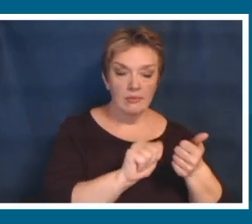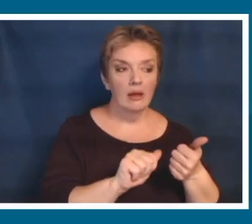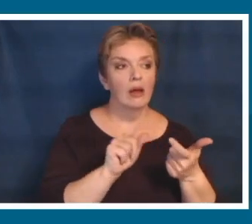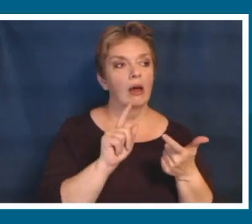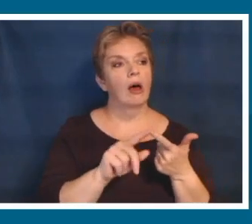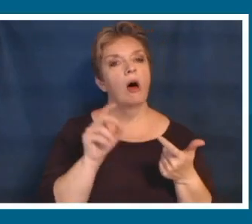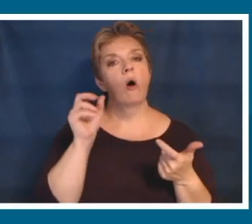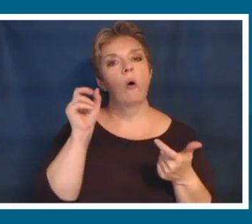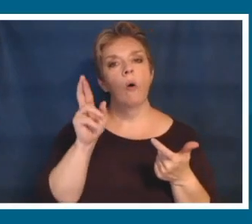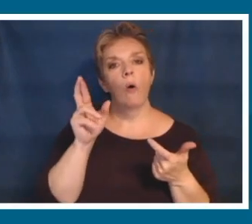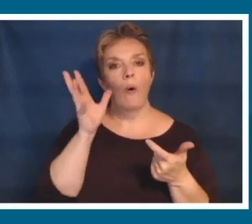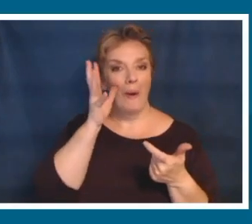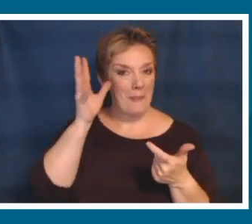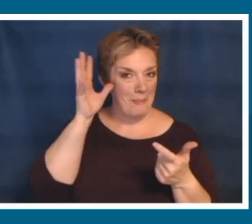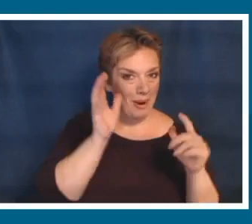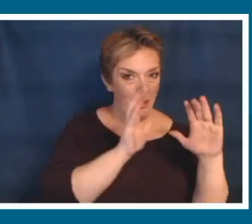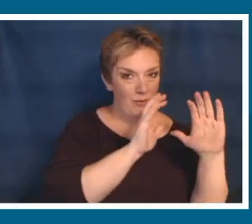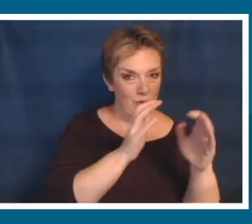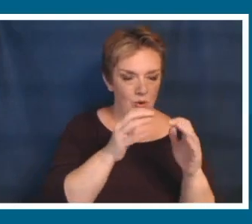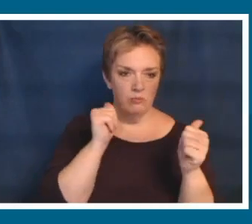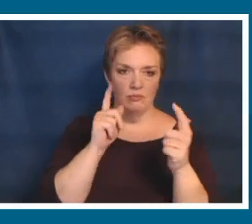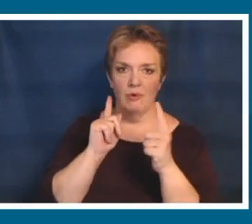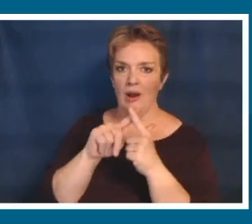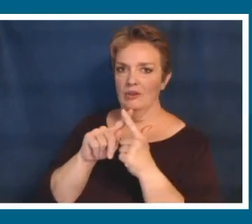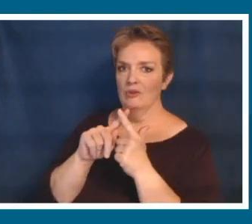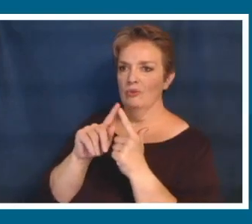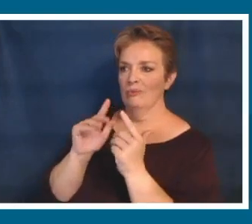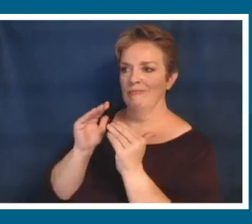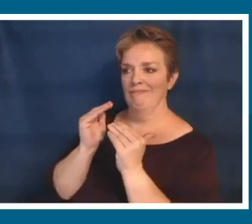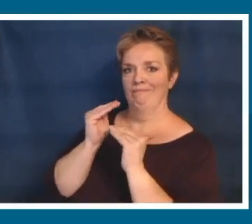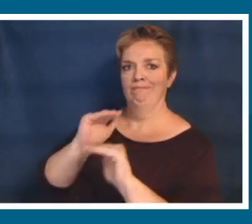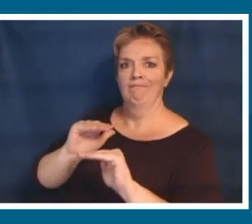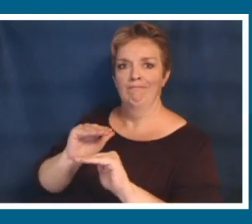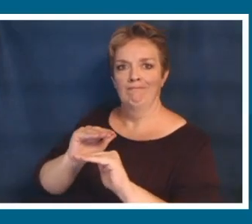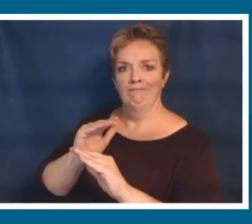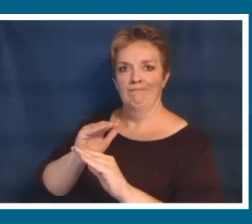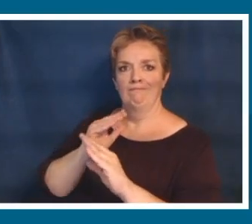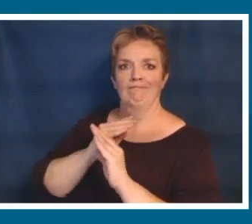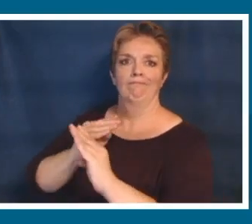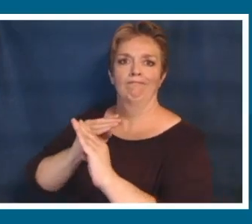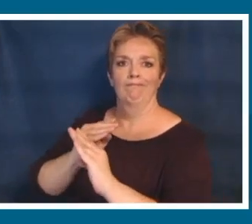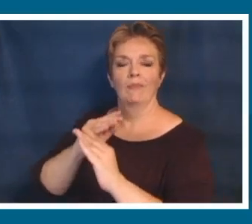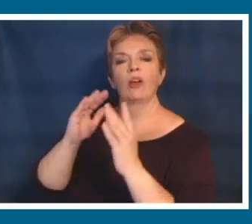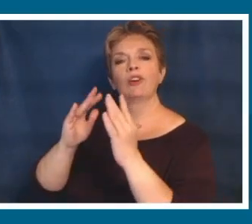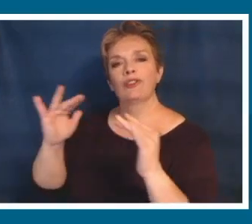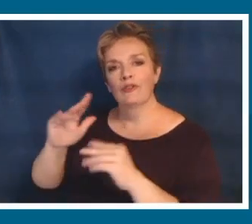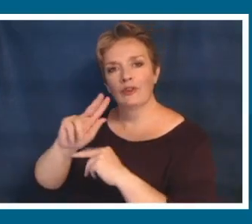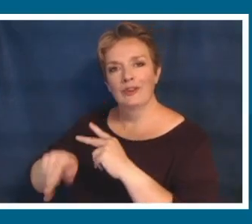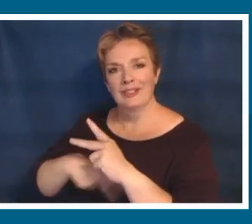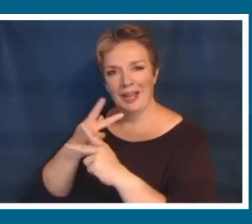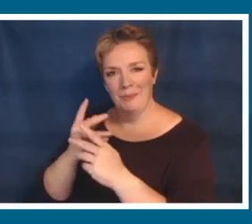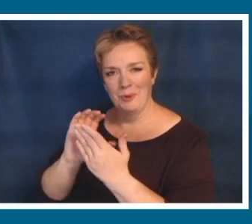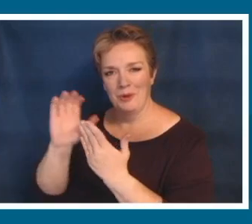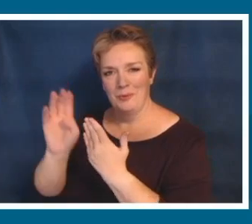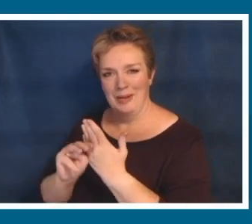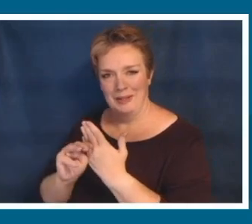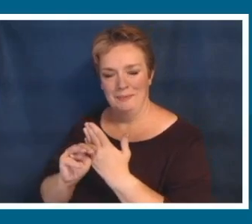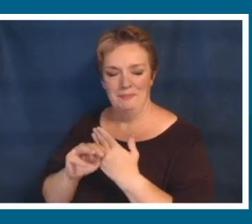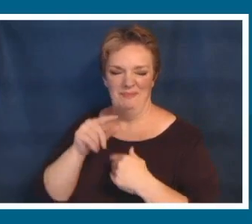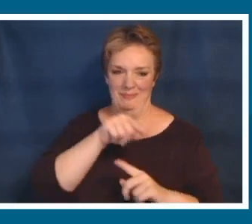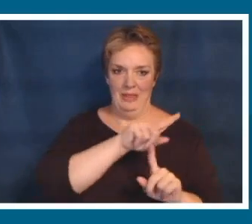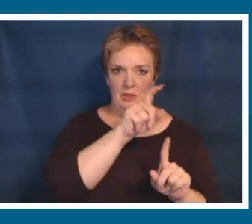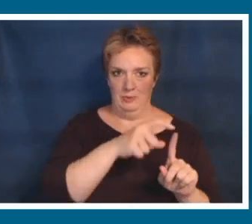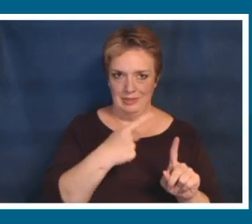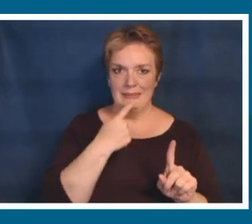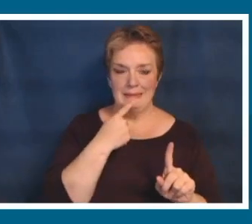curricula? Sadly, where I live, I could see issues with the first graders learning about the maltreatment